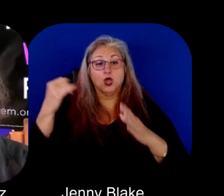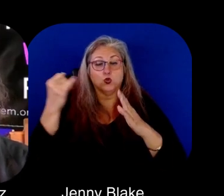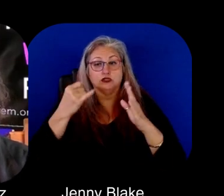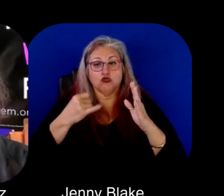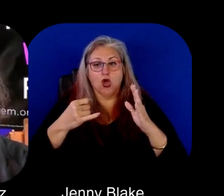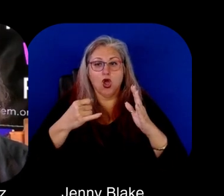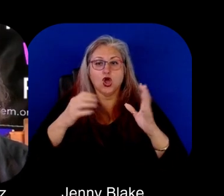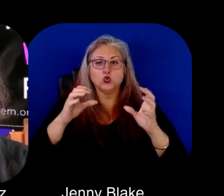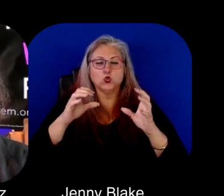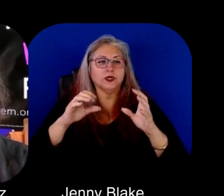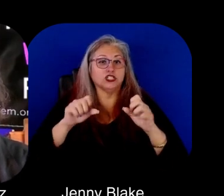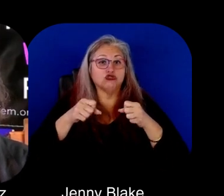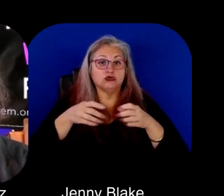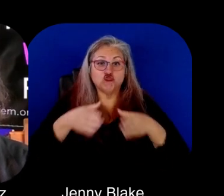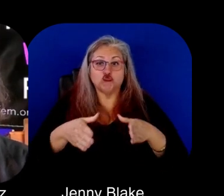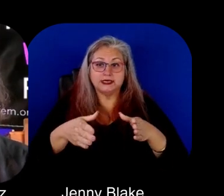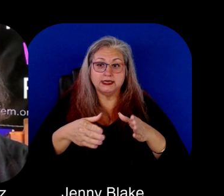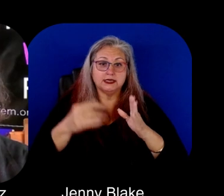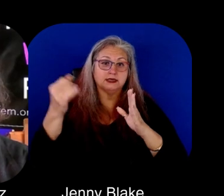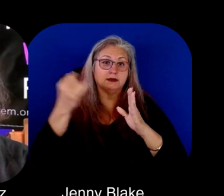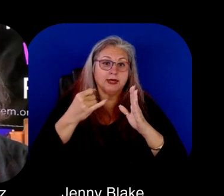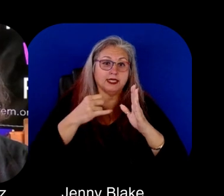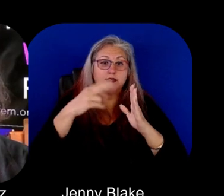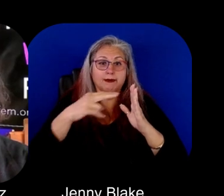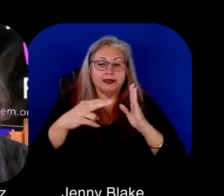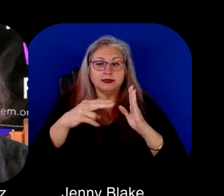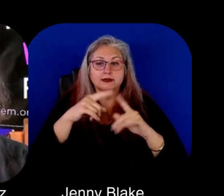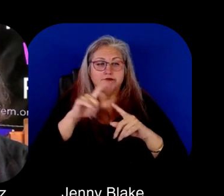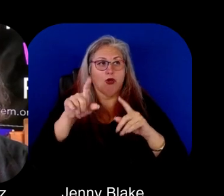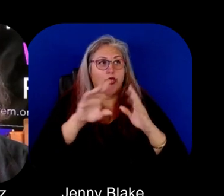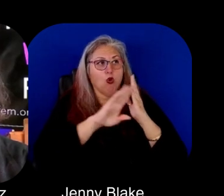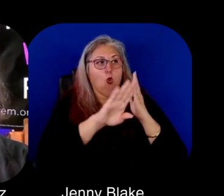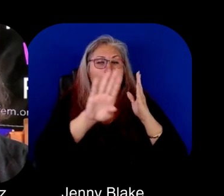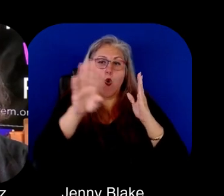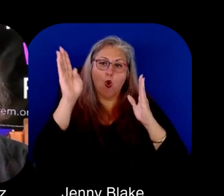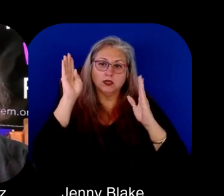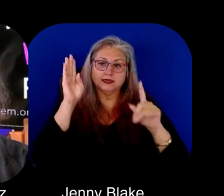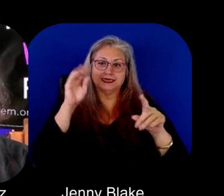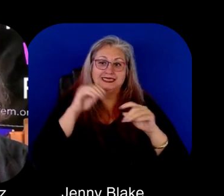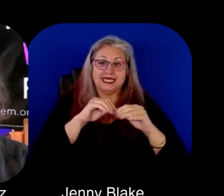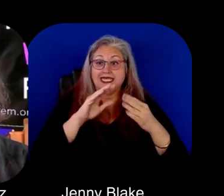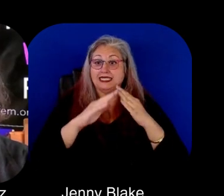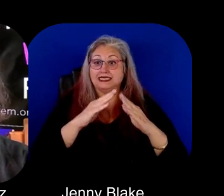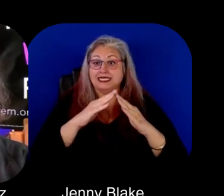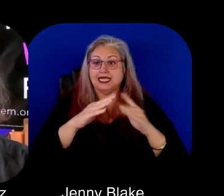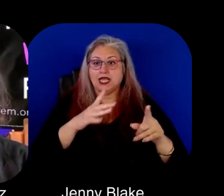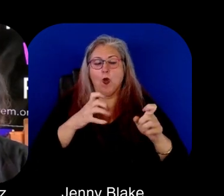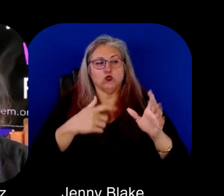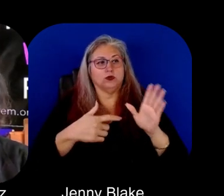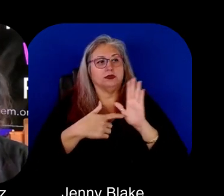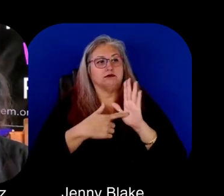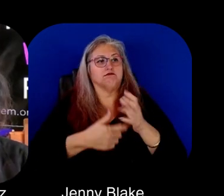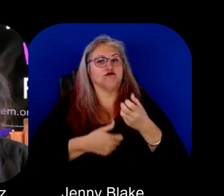I would do street paintings, street drawings on the walls in the city to